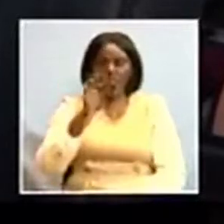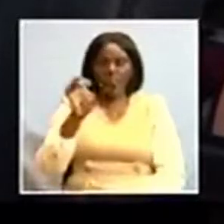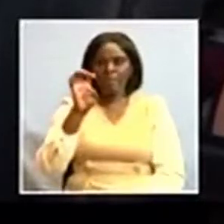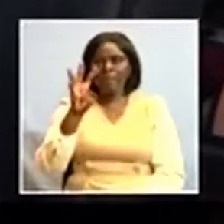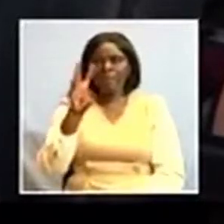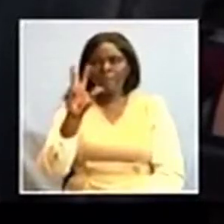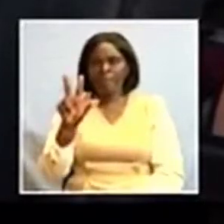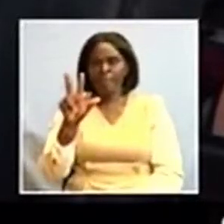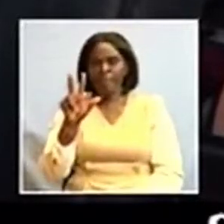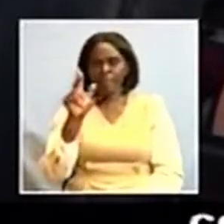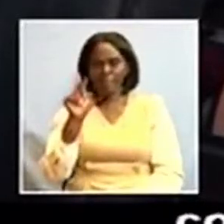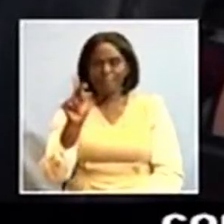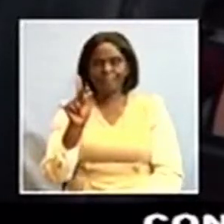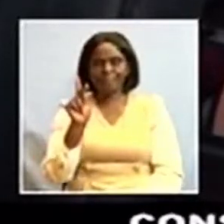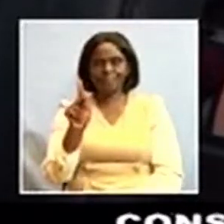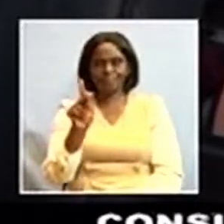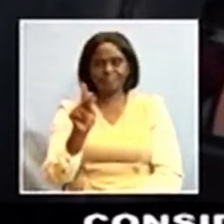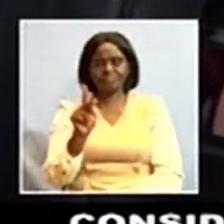979,743 kwacha